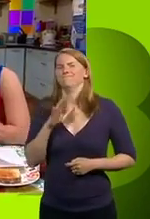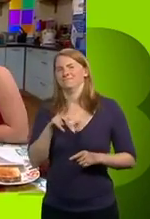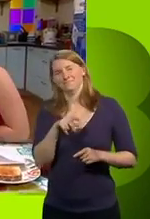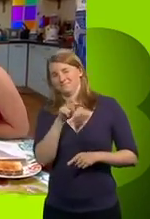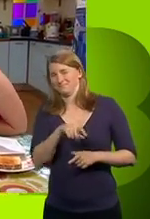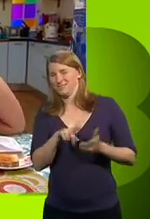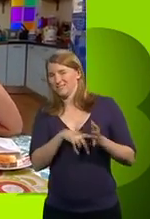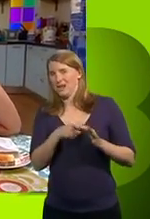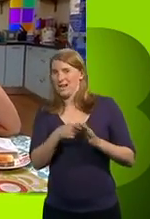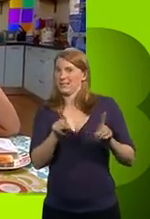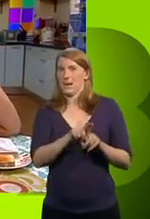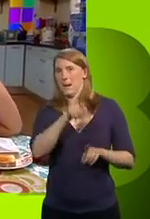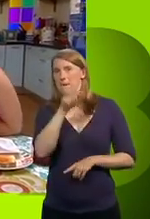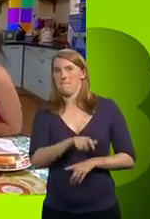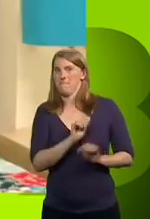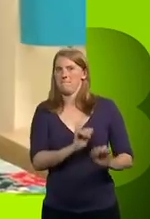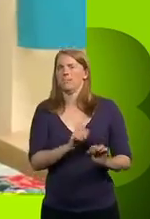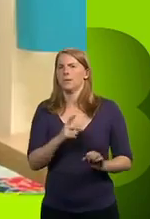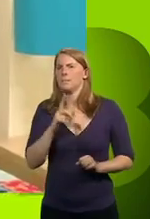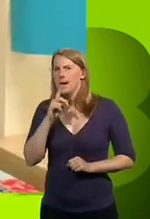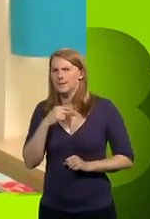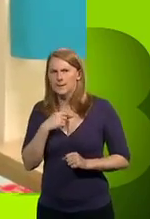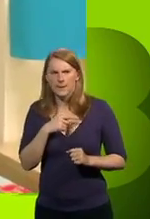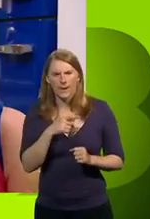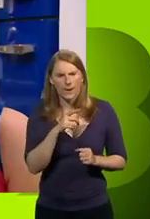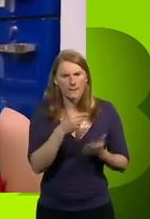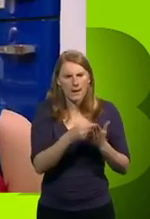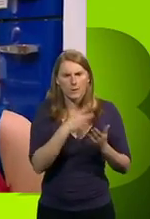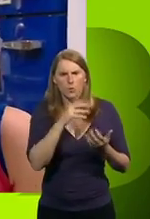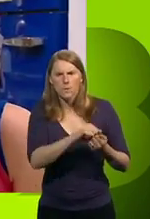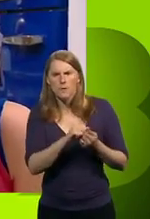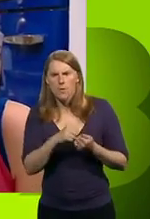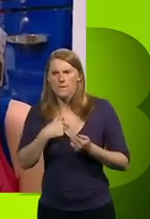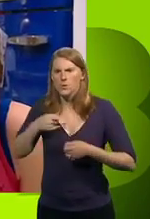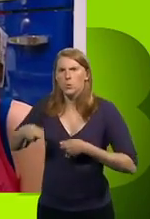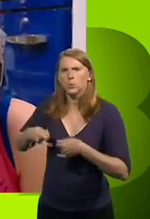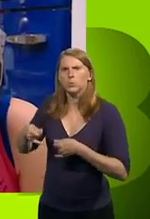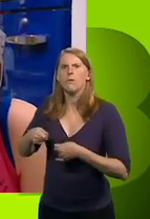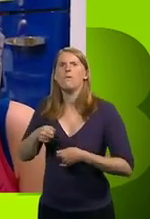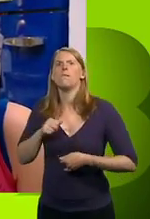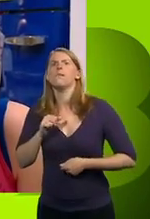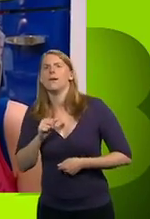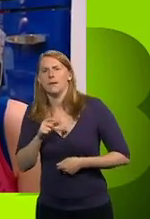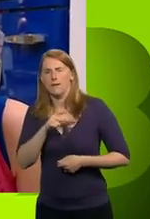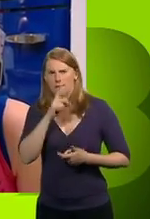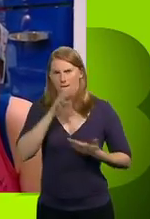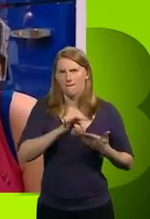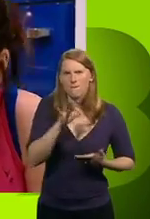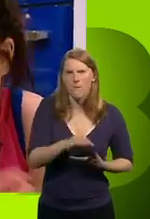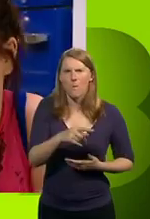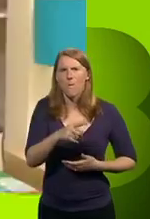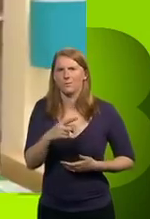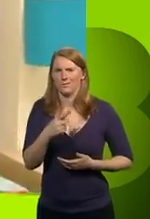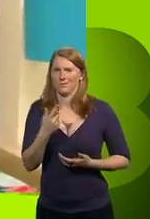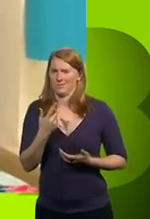could borrow to buy these expensive shoes. Danny. What? He can afford it. He probably carries that much around with him and lose